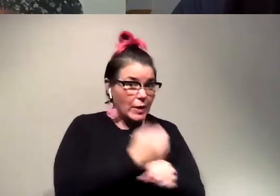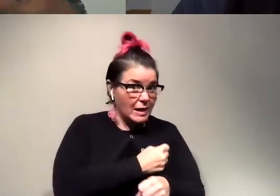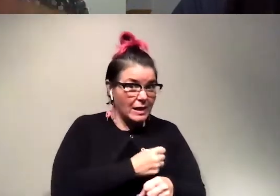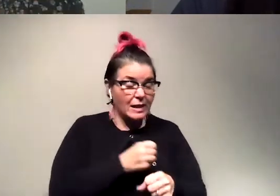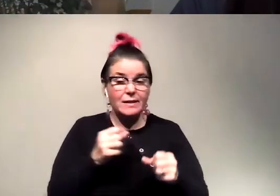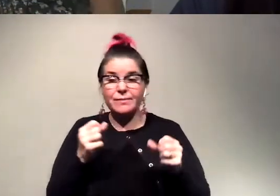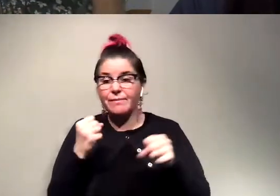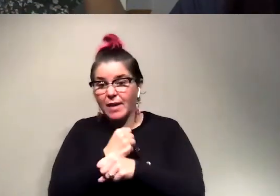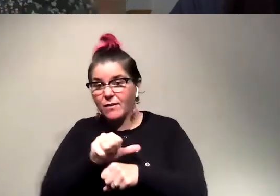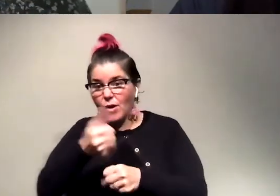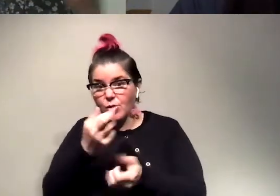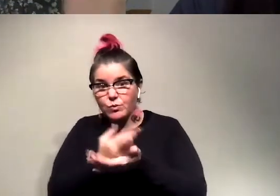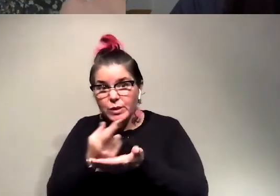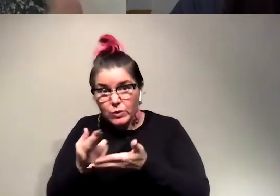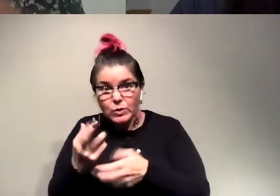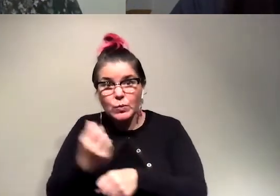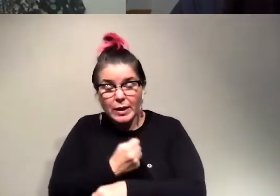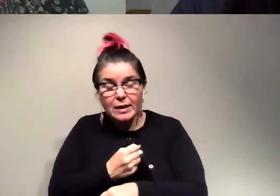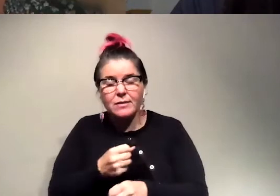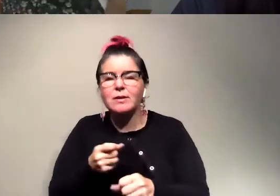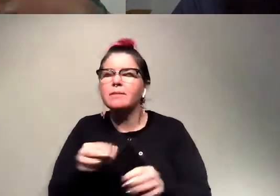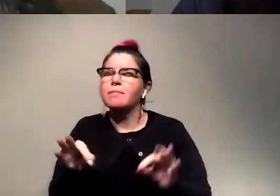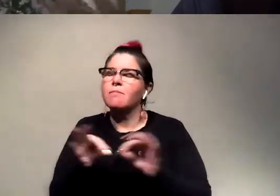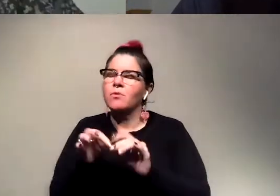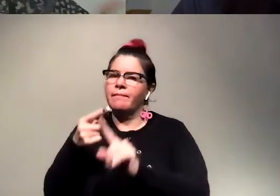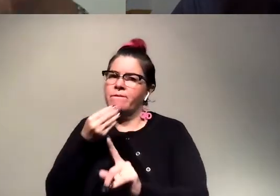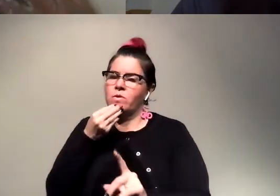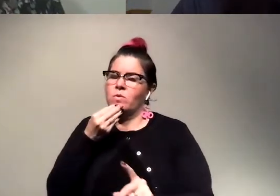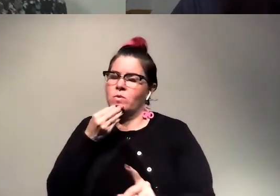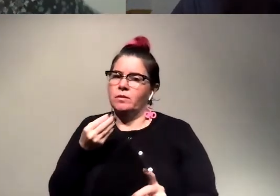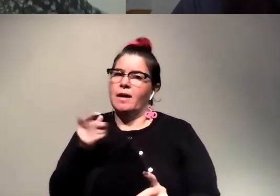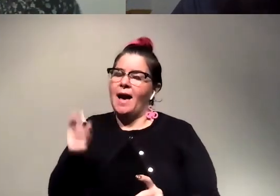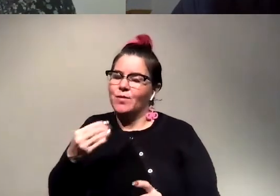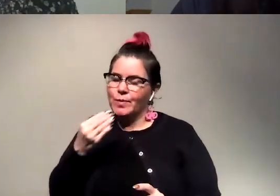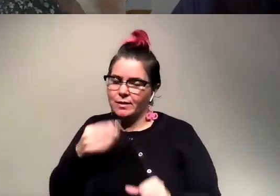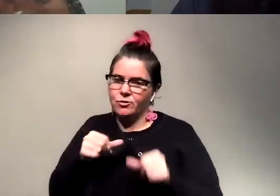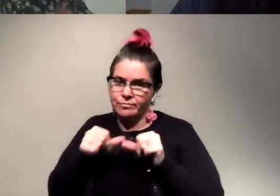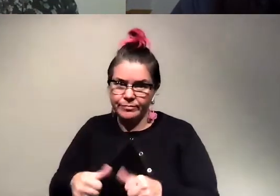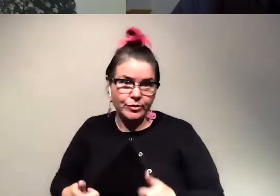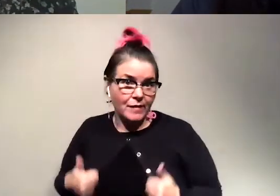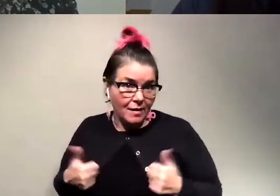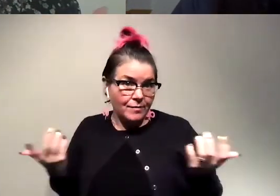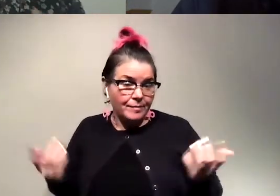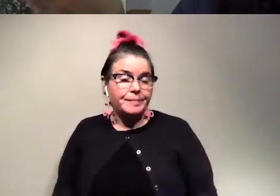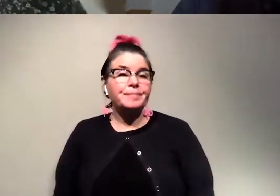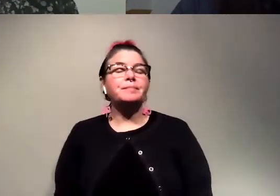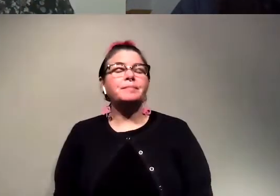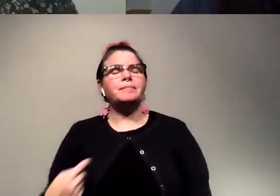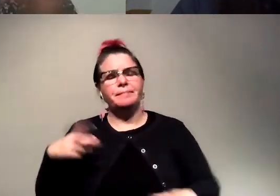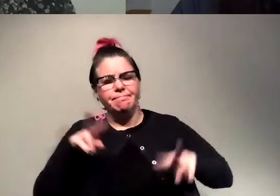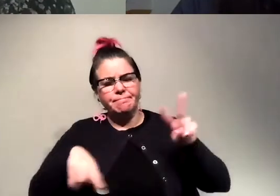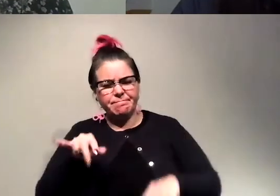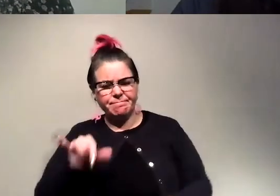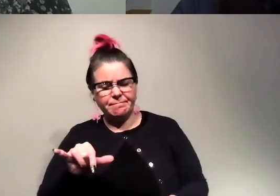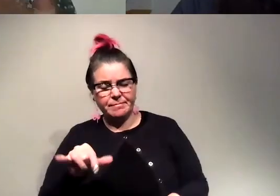and winning? And food is the most important question. It has to eat to survive. So what I'm looking at is, are they eating